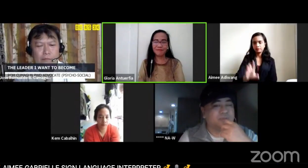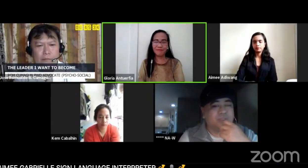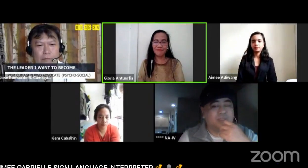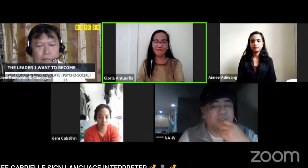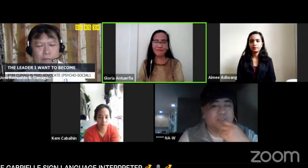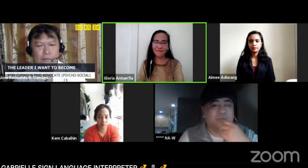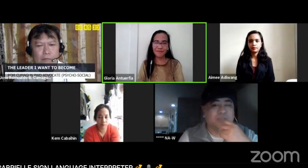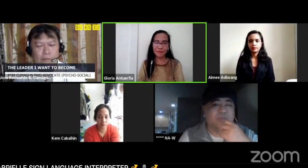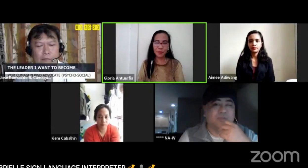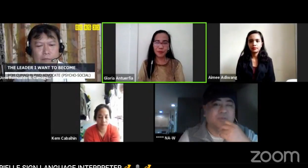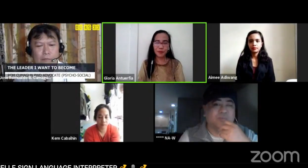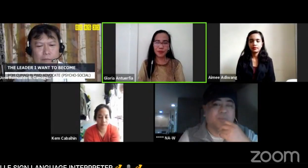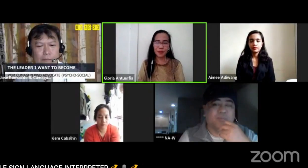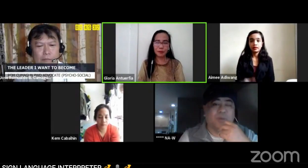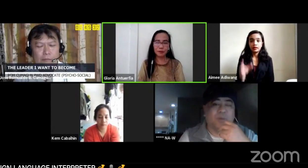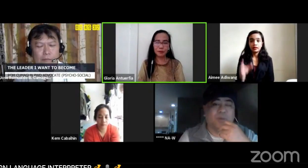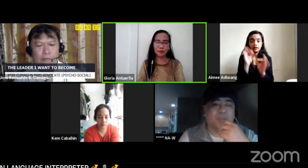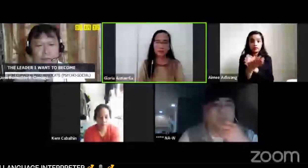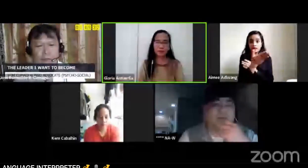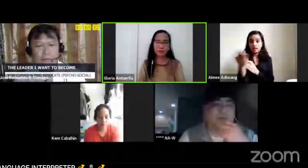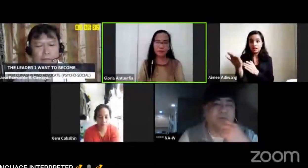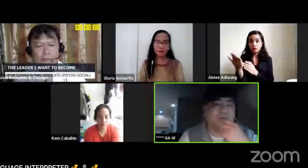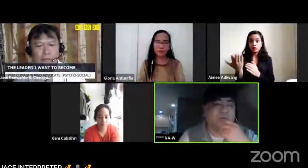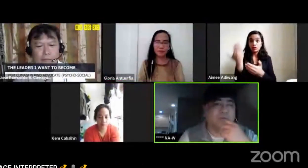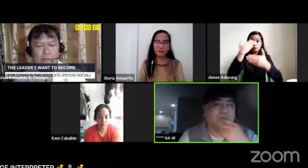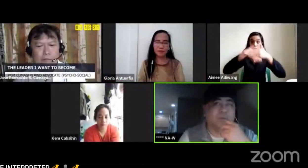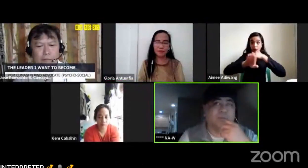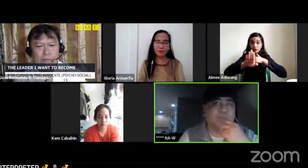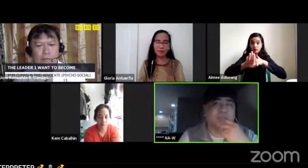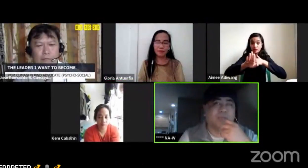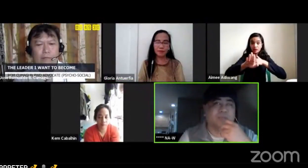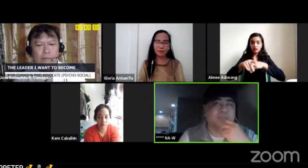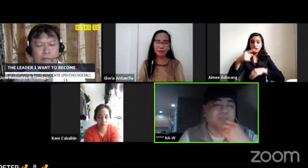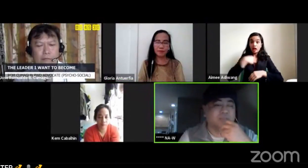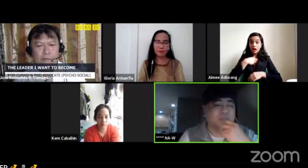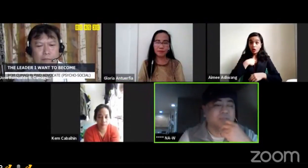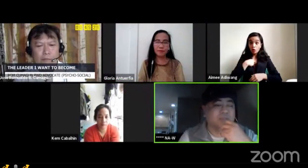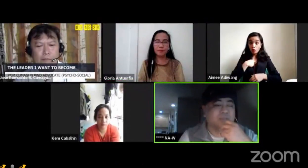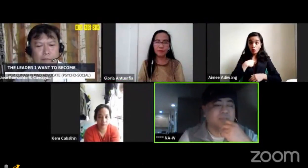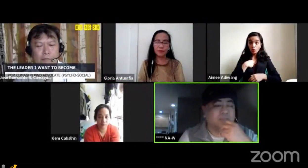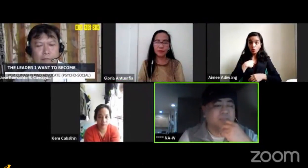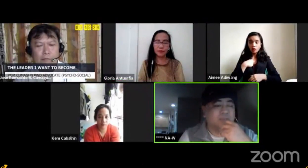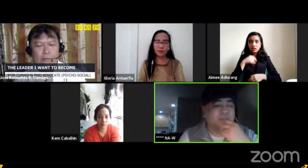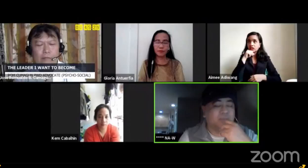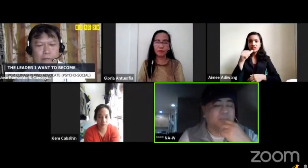So, yung sa inyo by birth ako lumabas I was